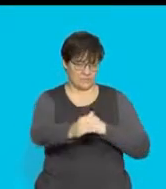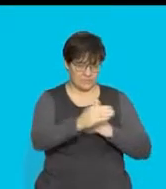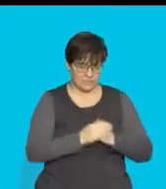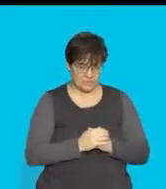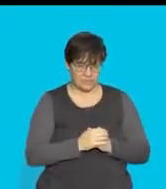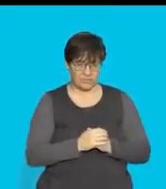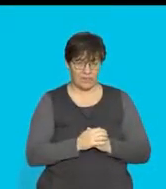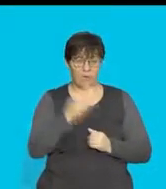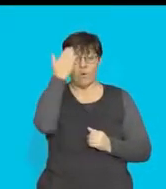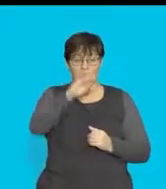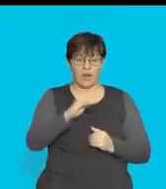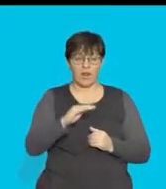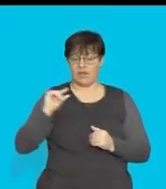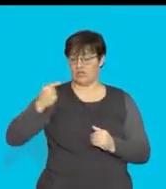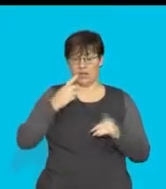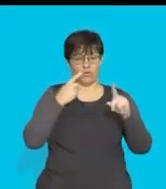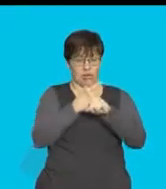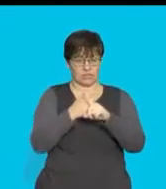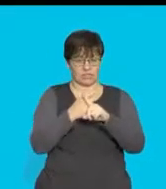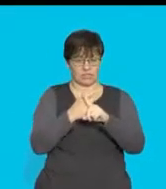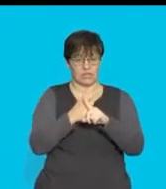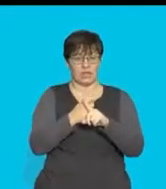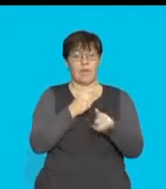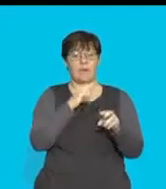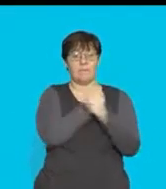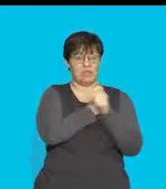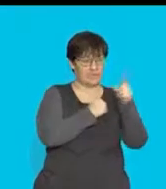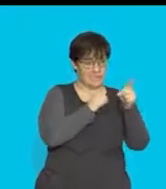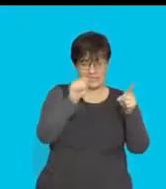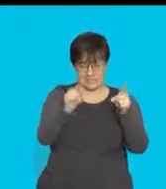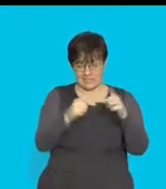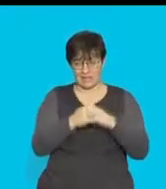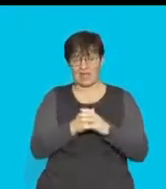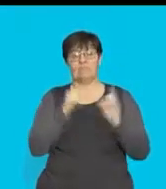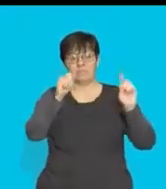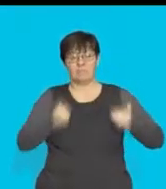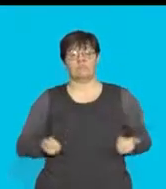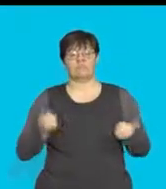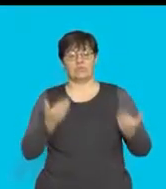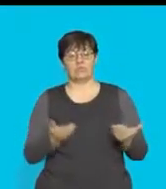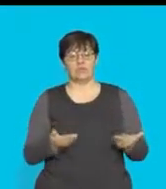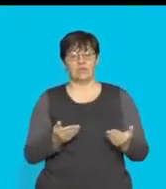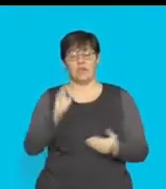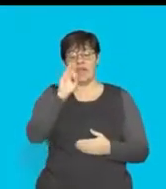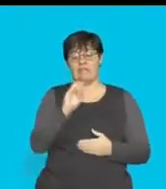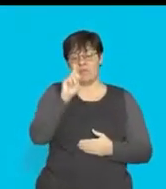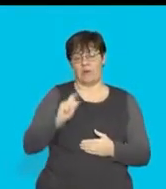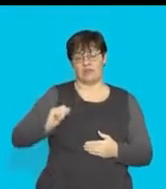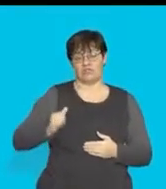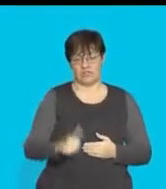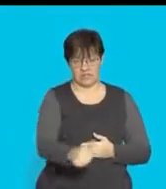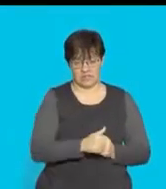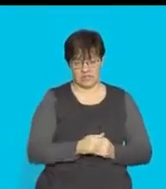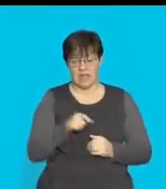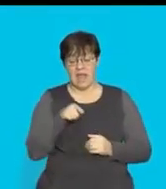We do know that in a genetic cross, when parents are crossed, we know that they produce an F1